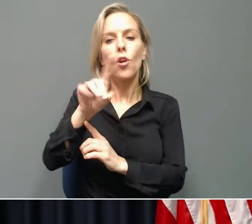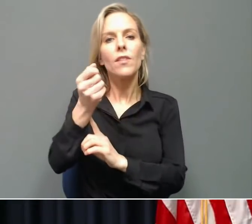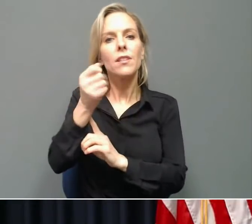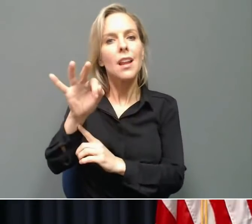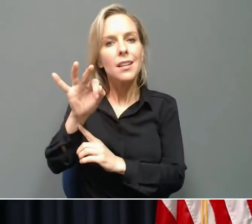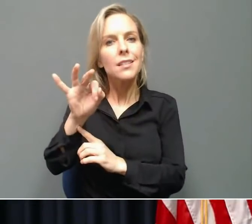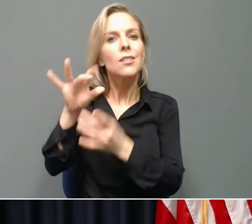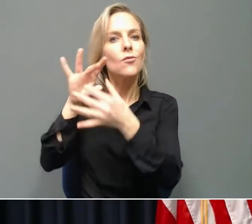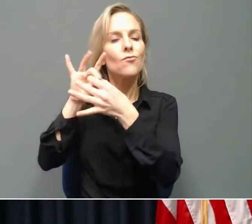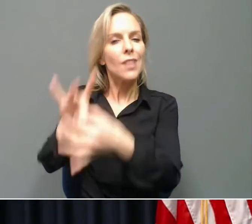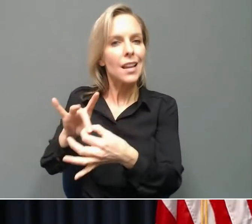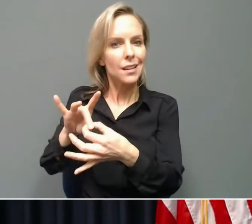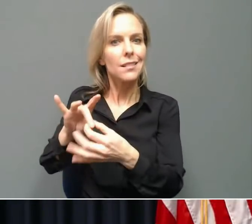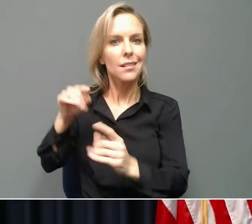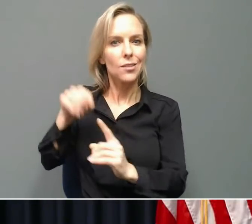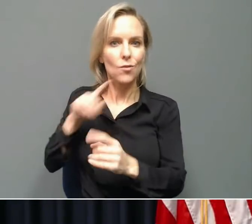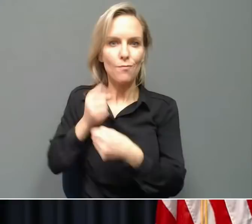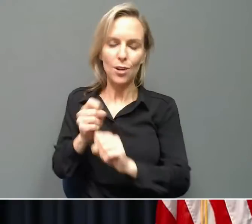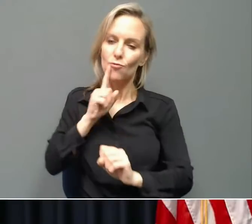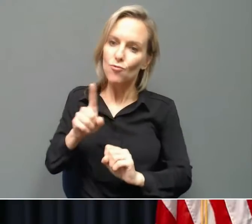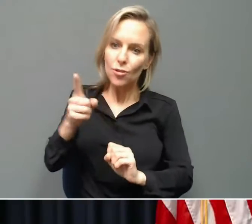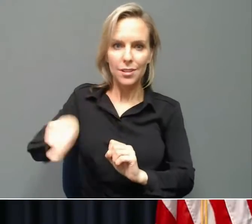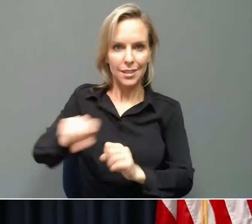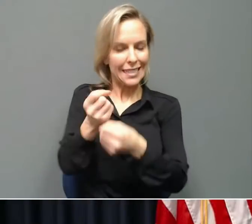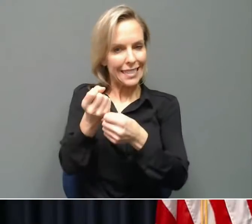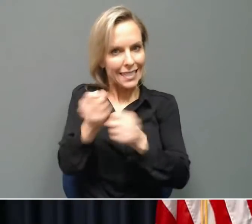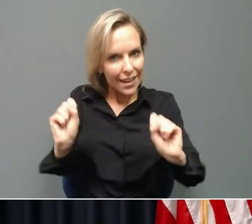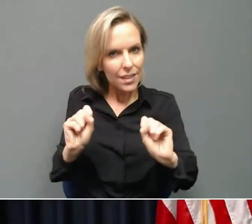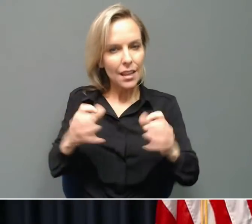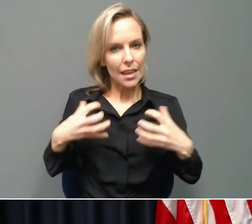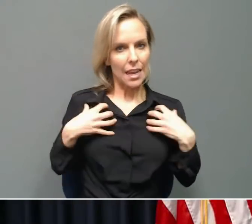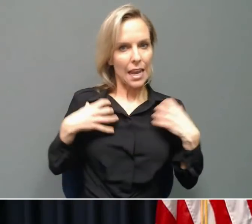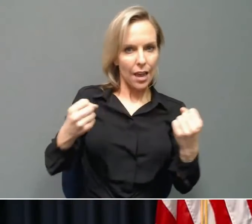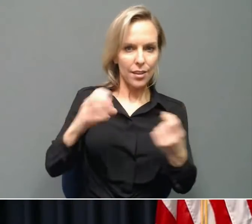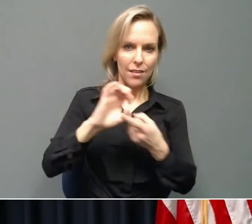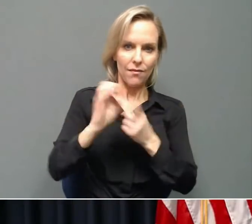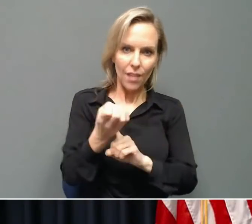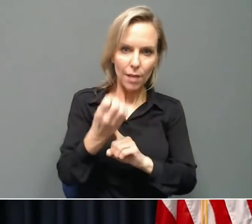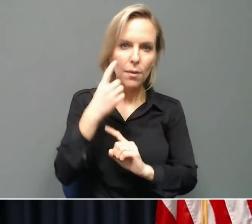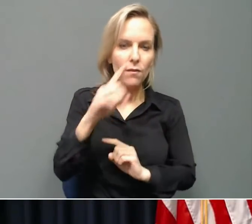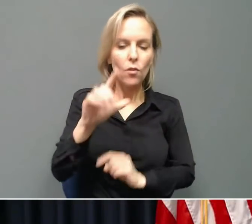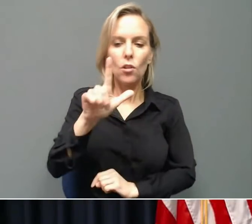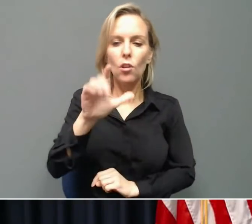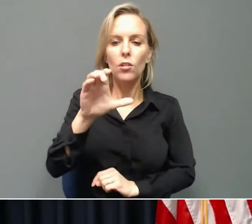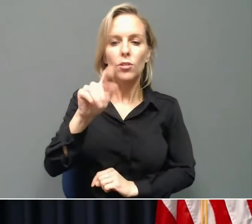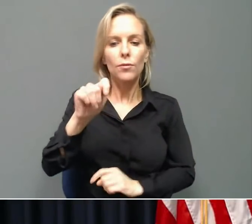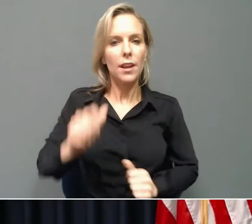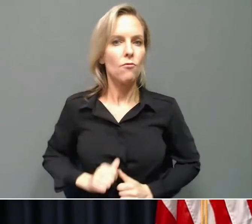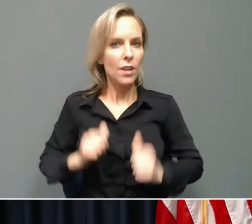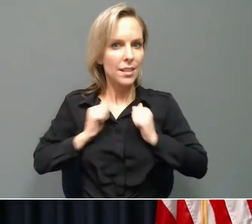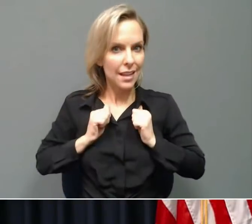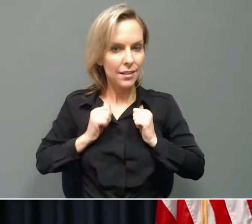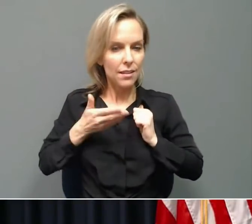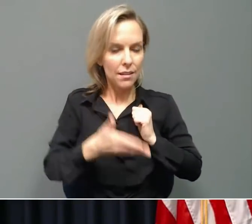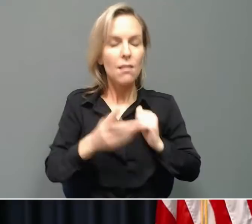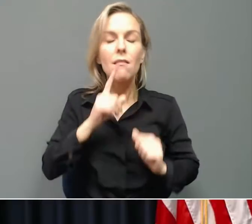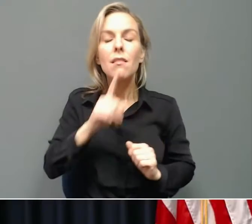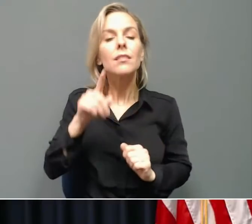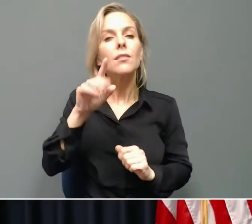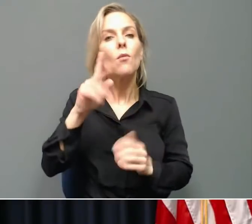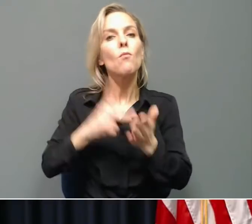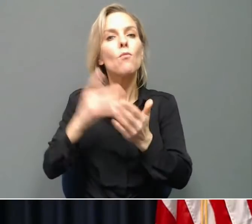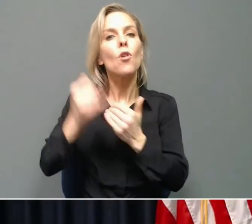to help further ensure the safest, healthiest environment for long-term care residents. The project will also assist the